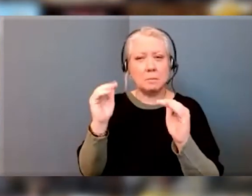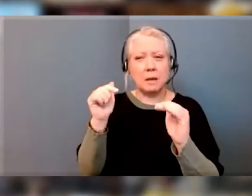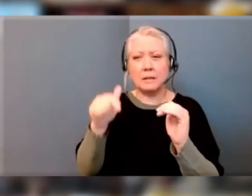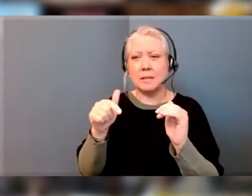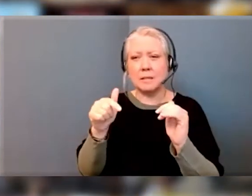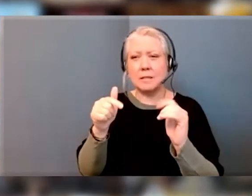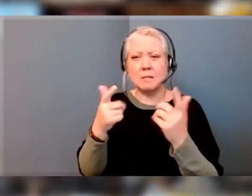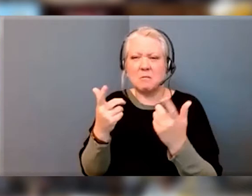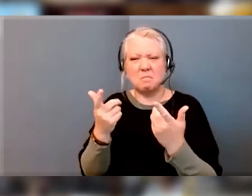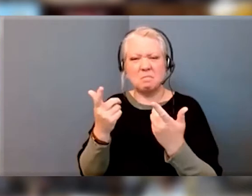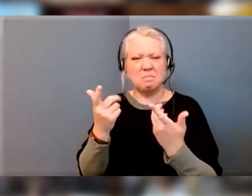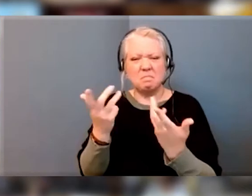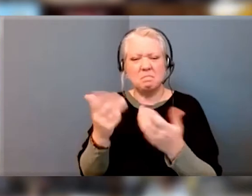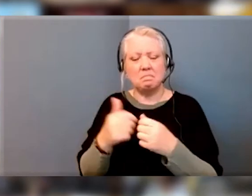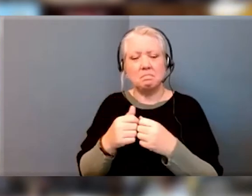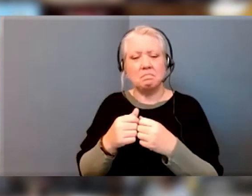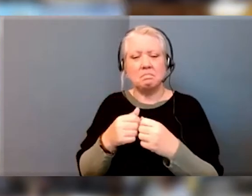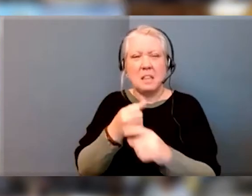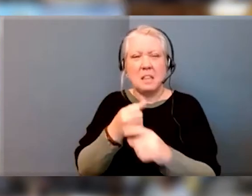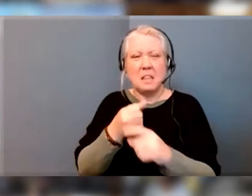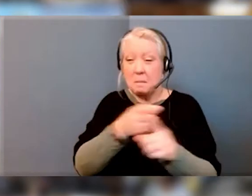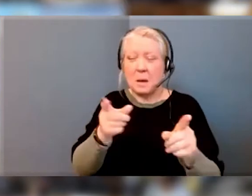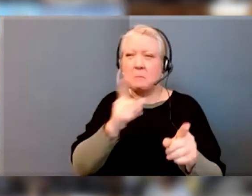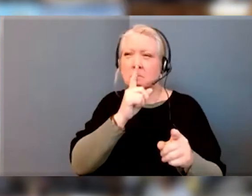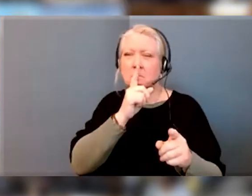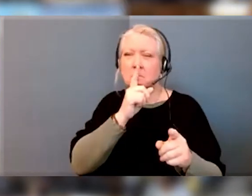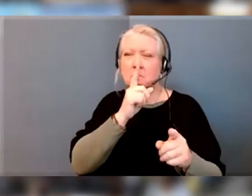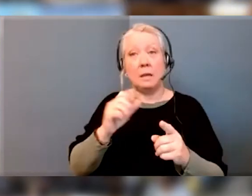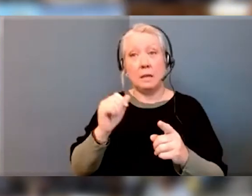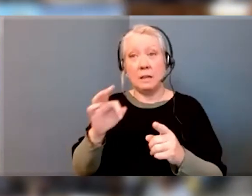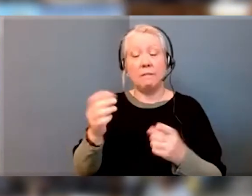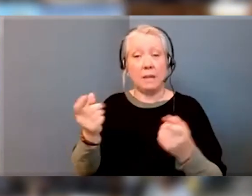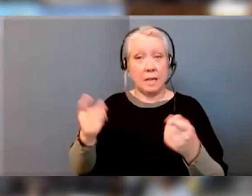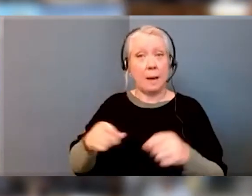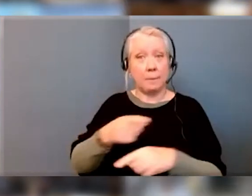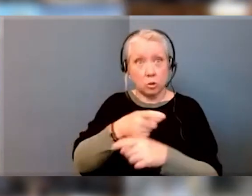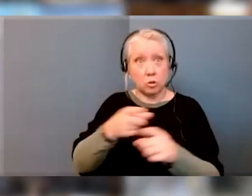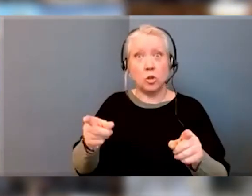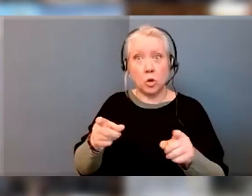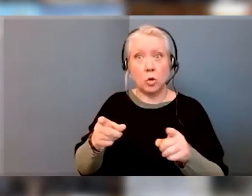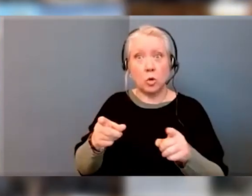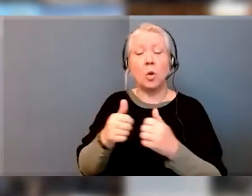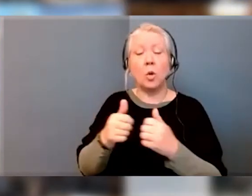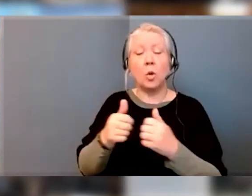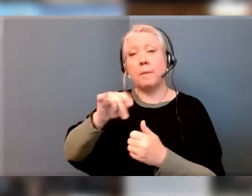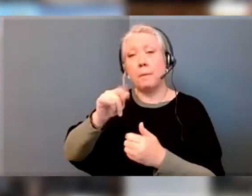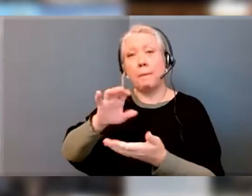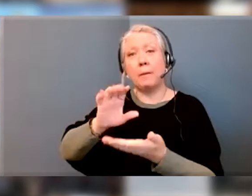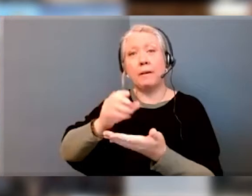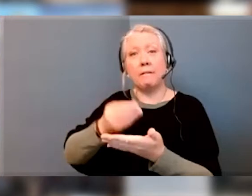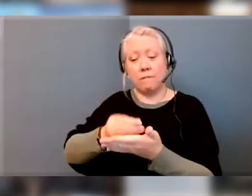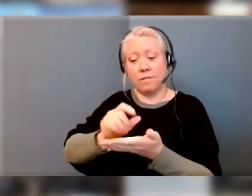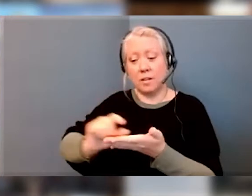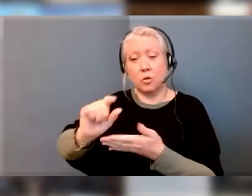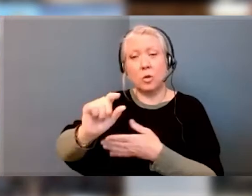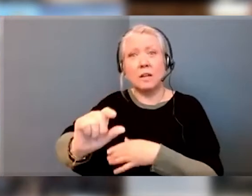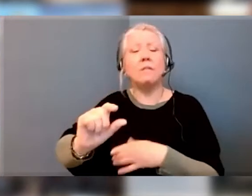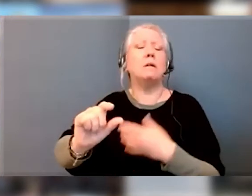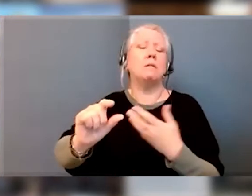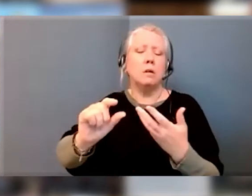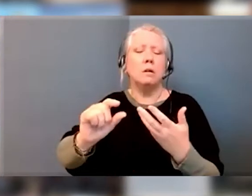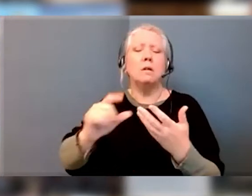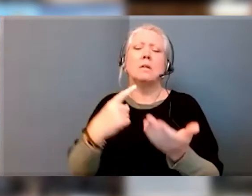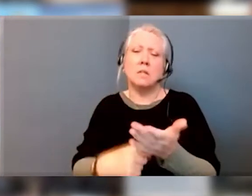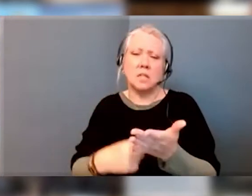folks. If this does apply to you and you're awarded public service funds, you'd be able to talk it out at length with whatever planner you're assigned to from the